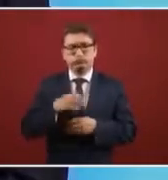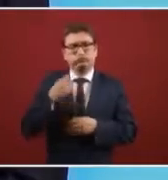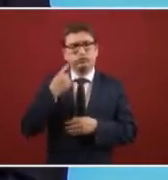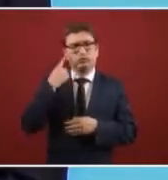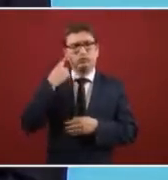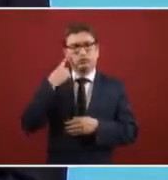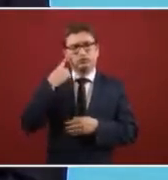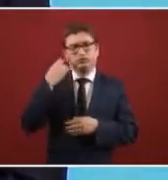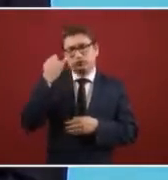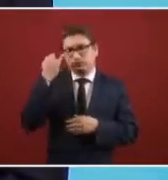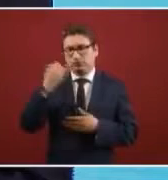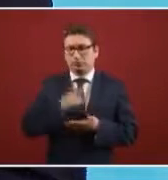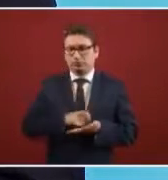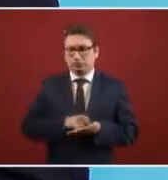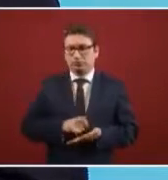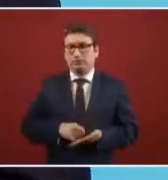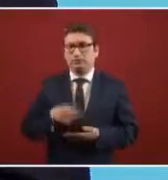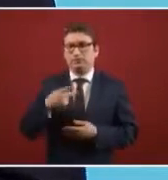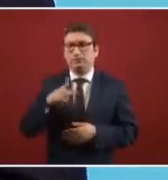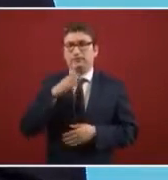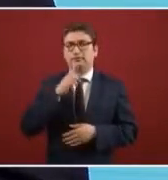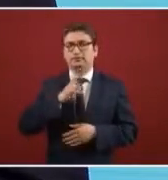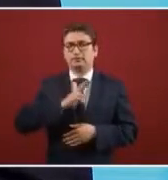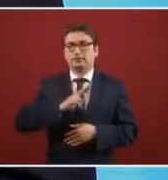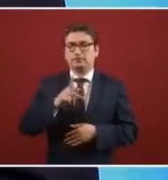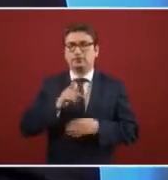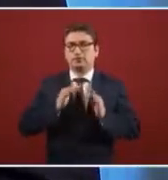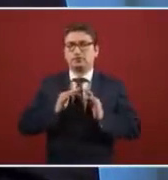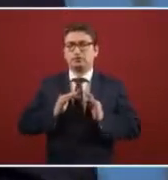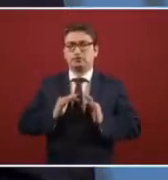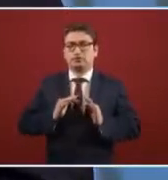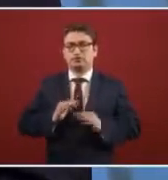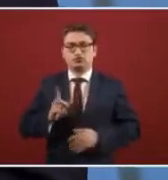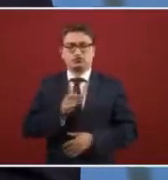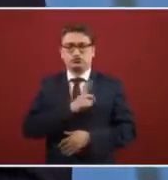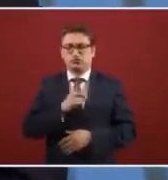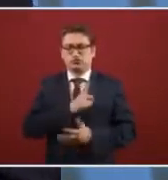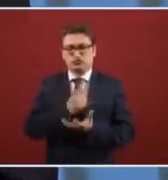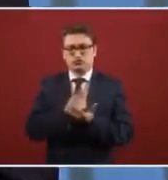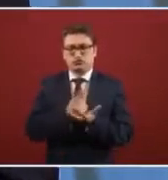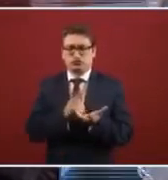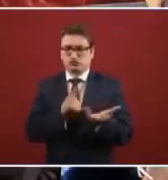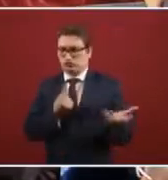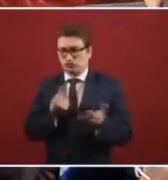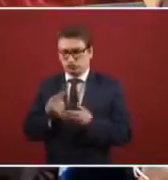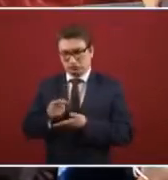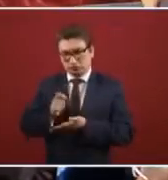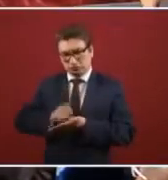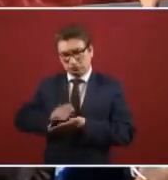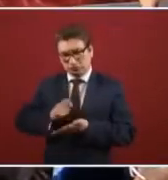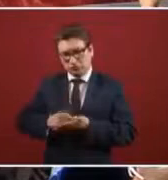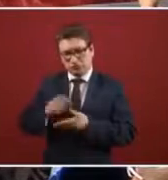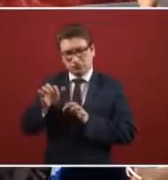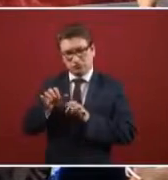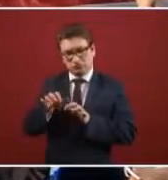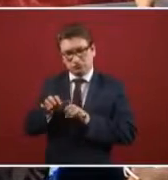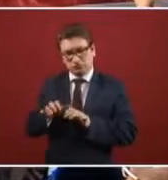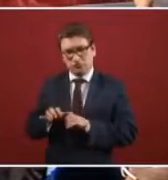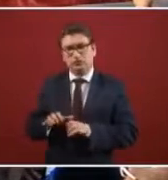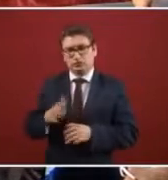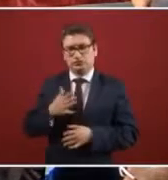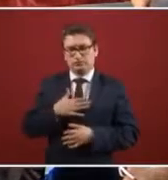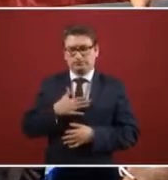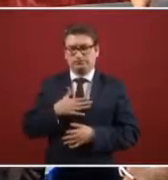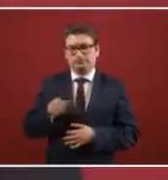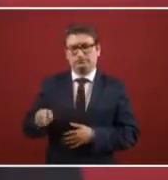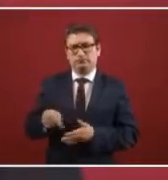se puede, when I pero can. lo mejor es But the best aislarse time is to y isolate escribir, myself y necesito and yo un write. espacio, And I need a y lo space.